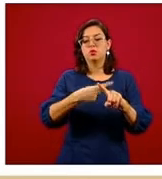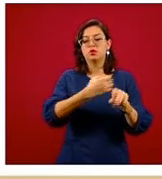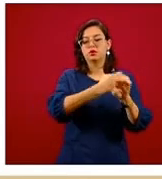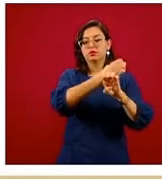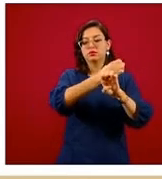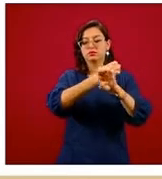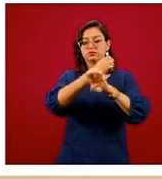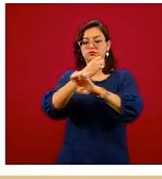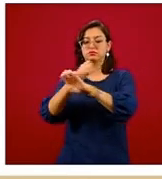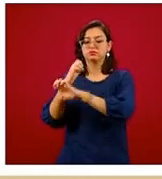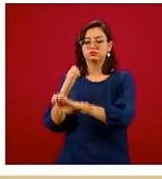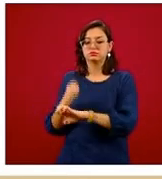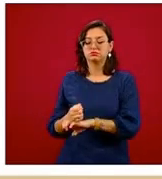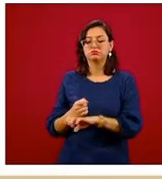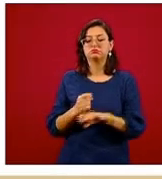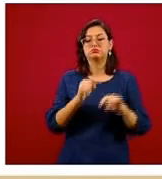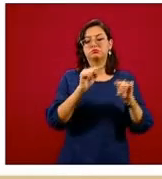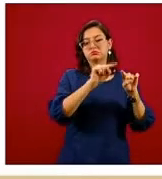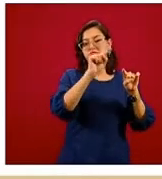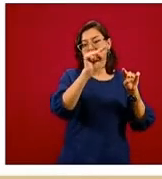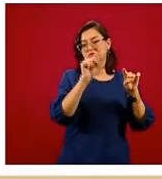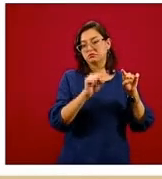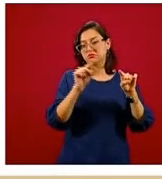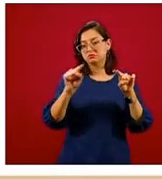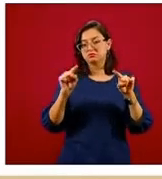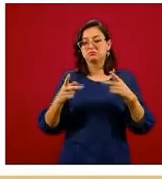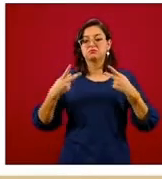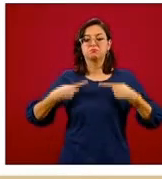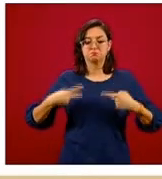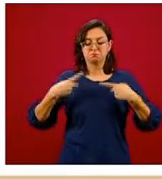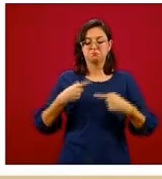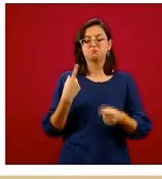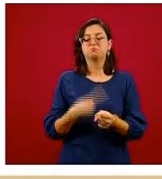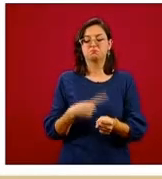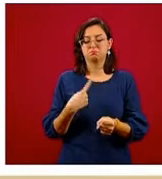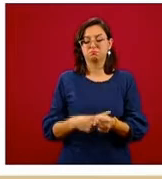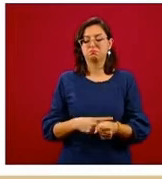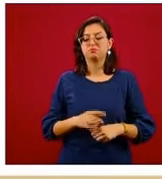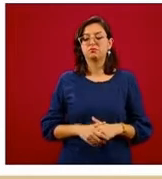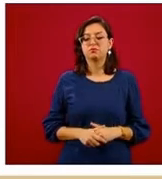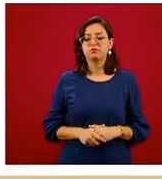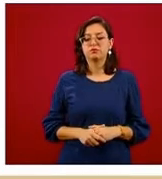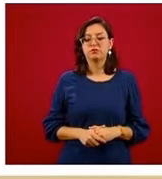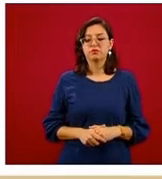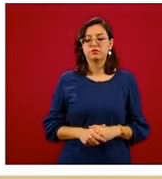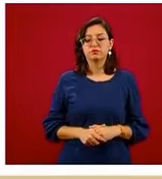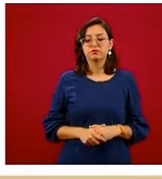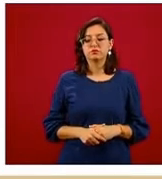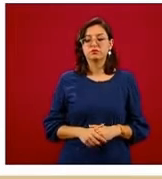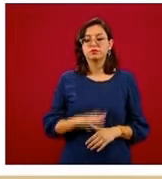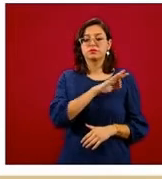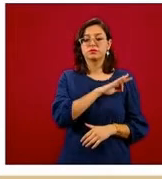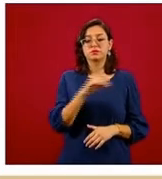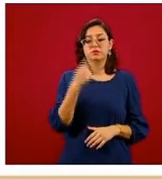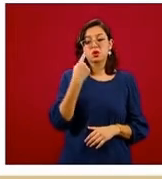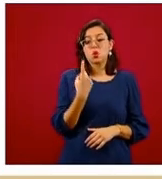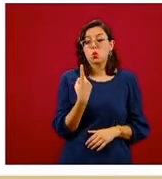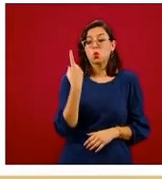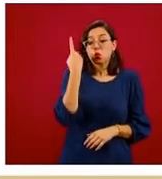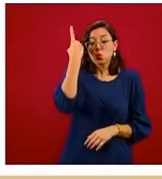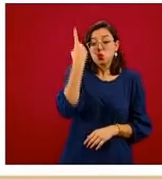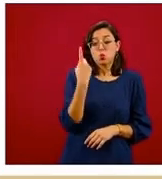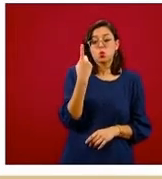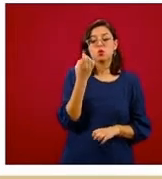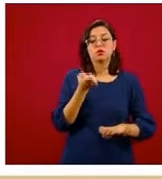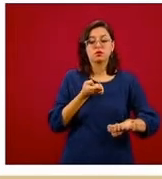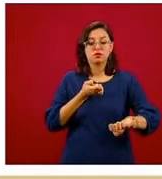and how the layout goes according to the different states where we have